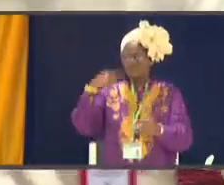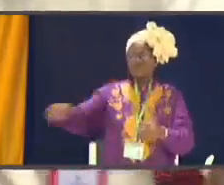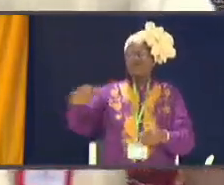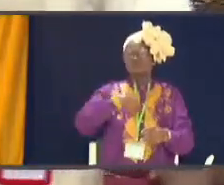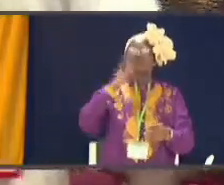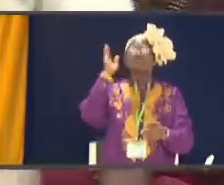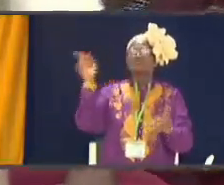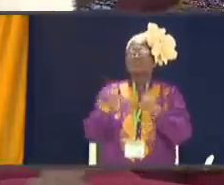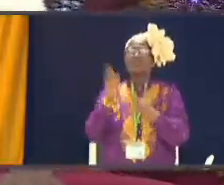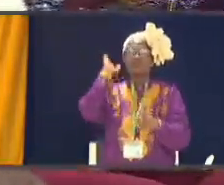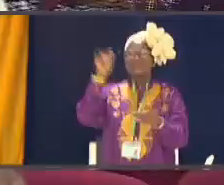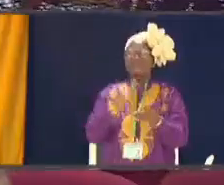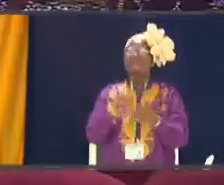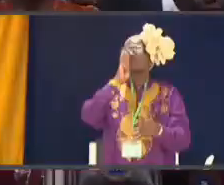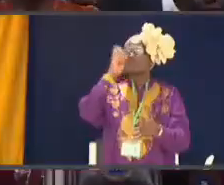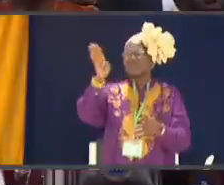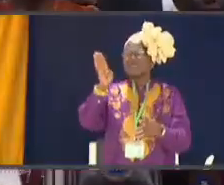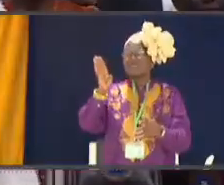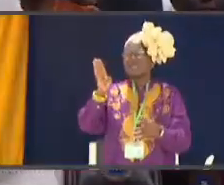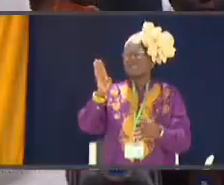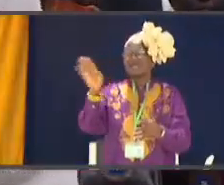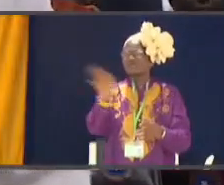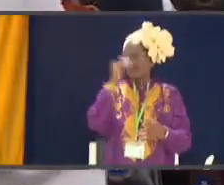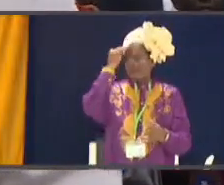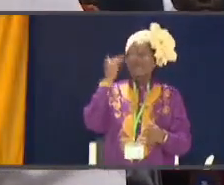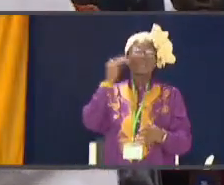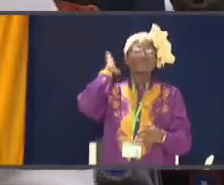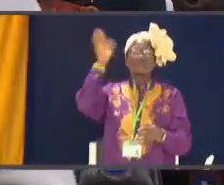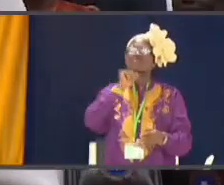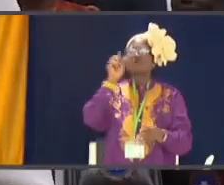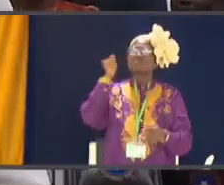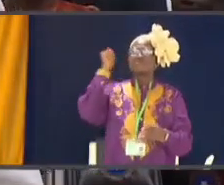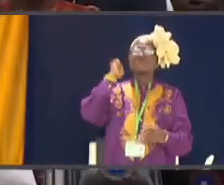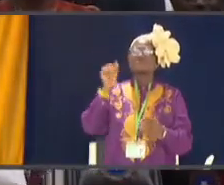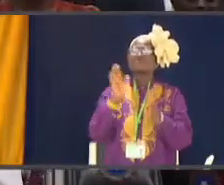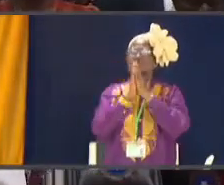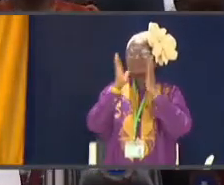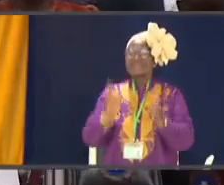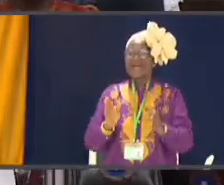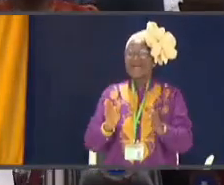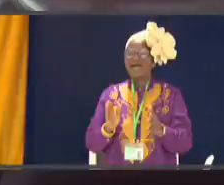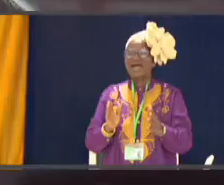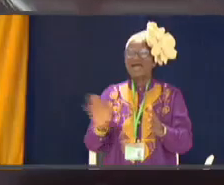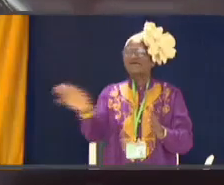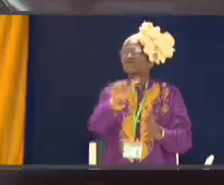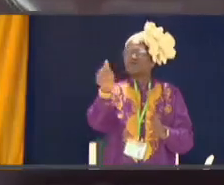be lo ma ri o ori yin o ni ko adura ti yin o ni soro se